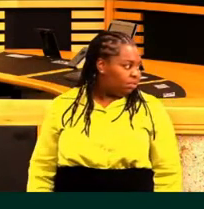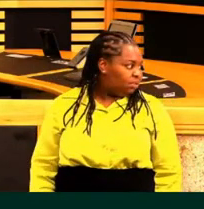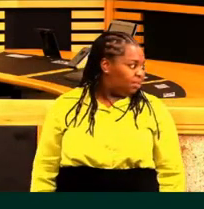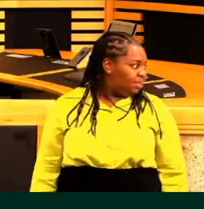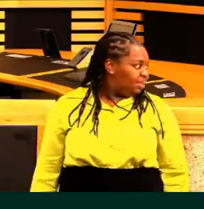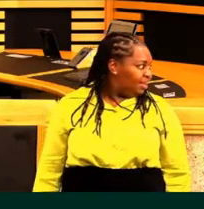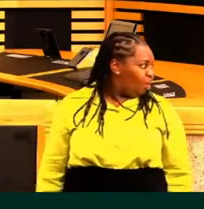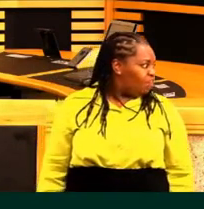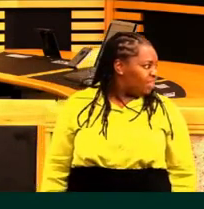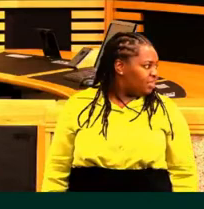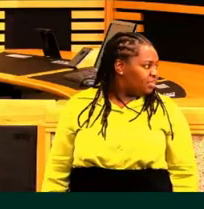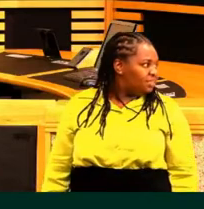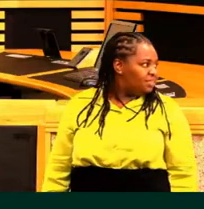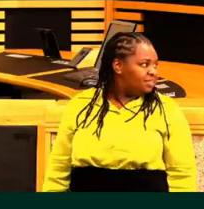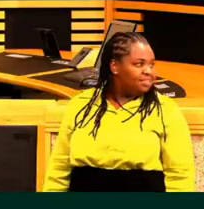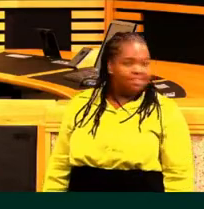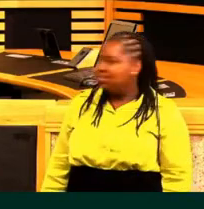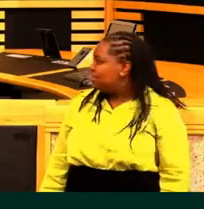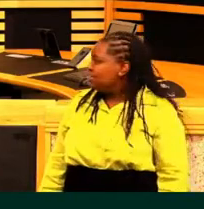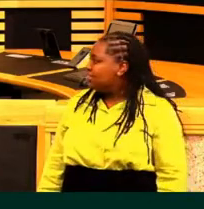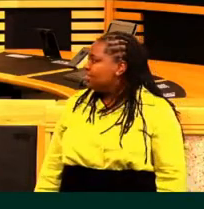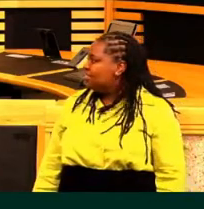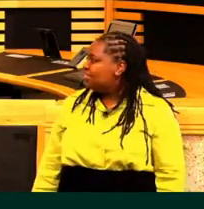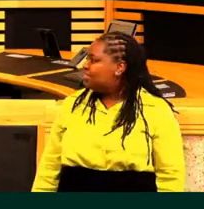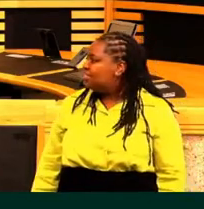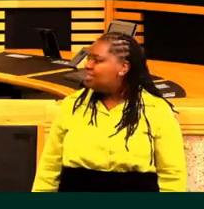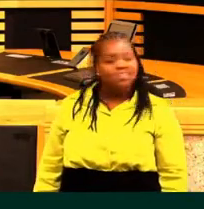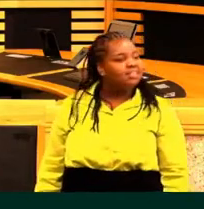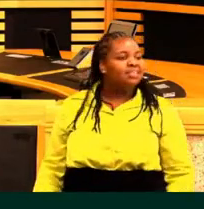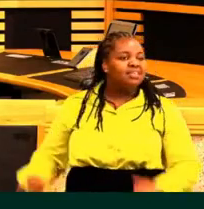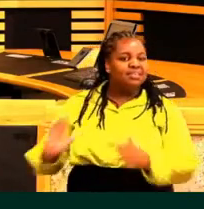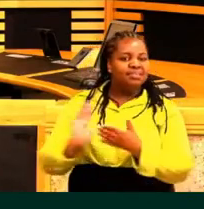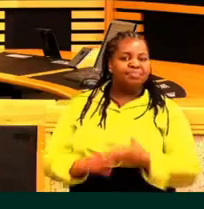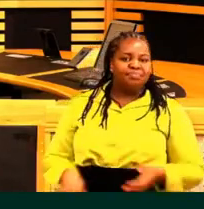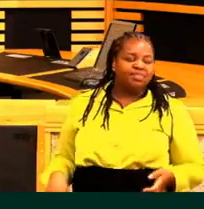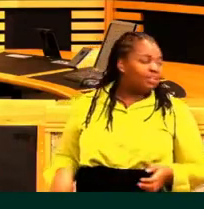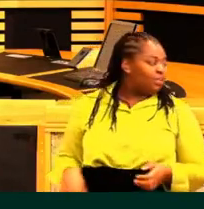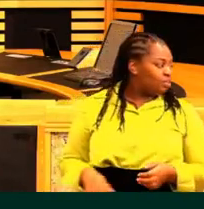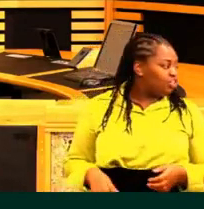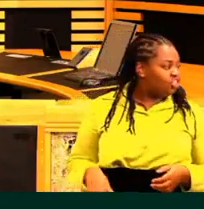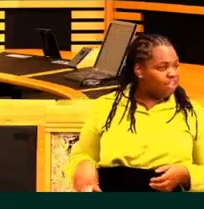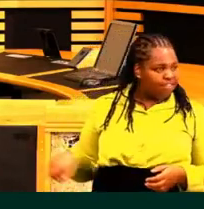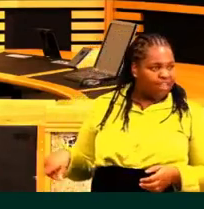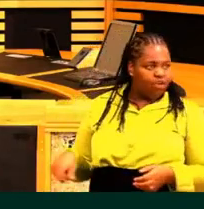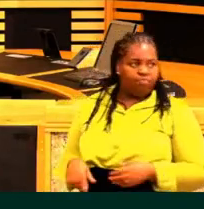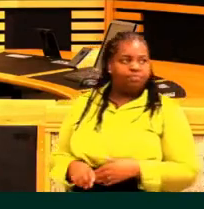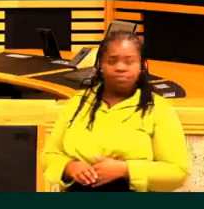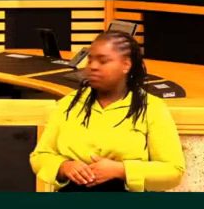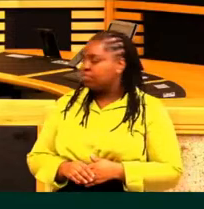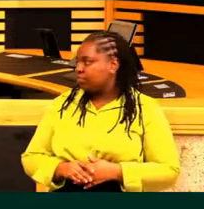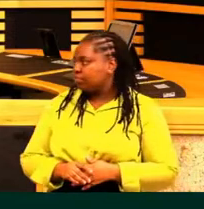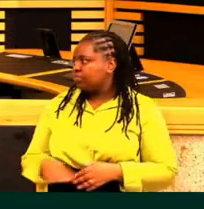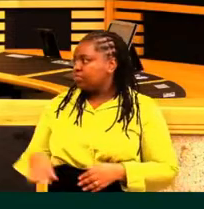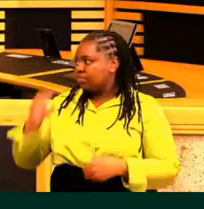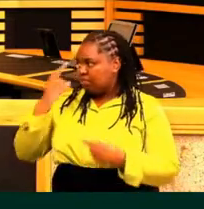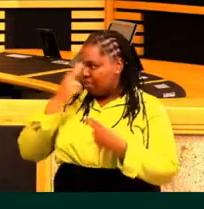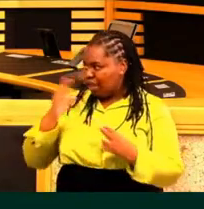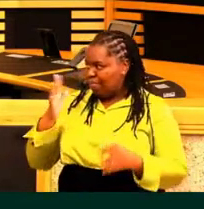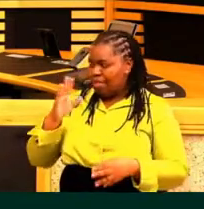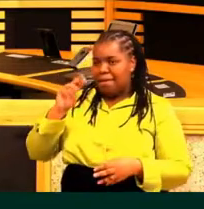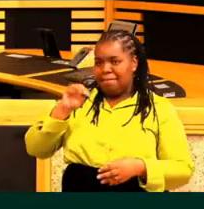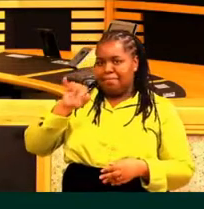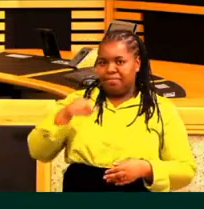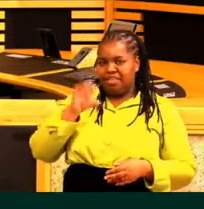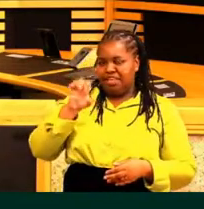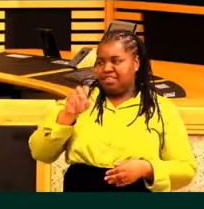you the next big car is Honorable almost check Cola from